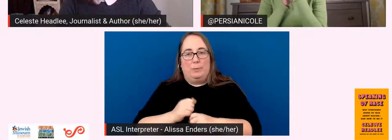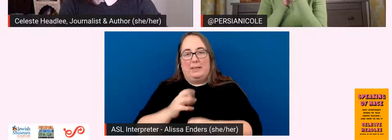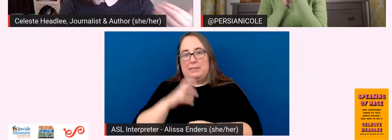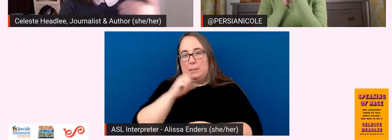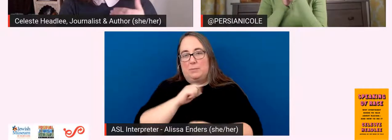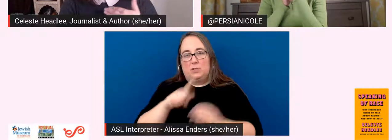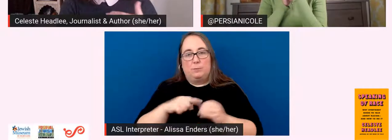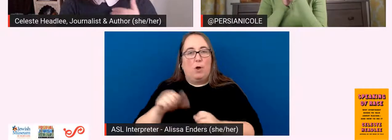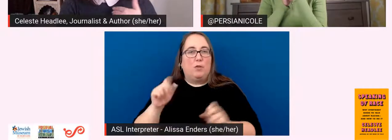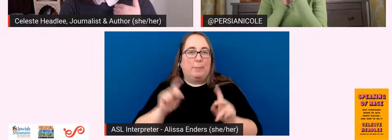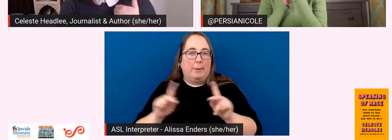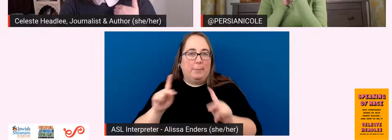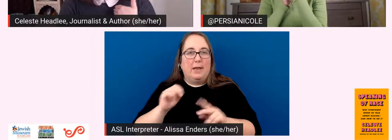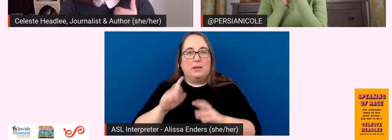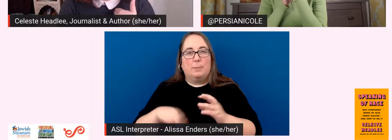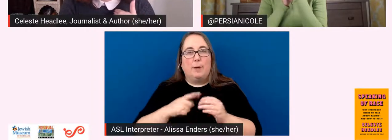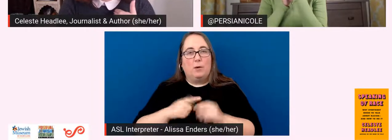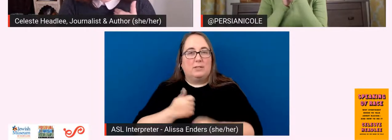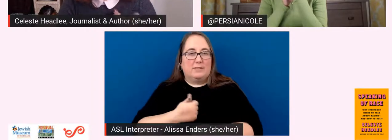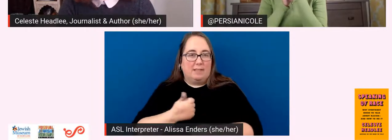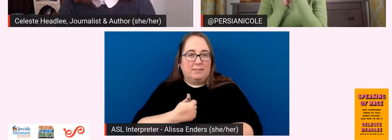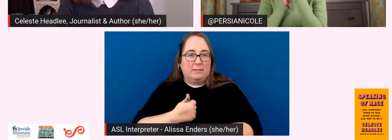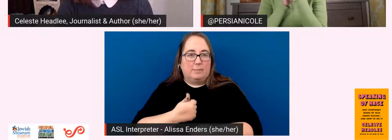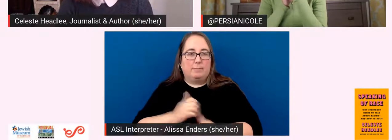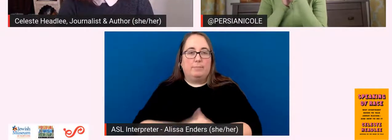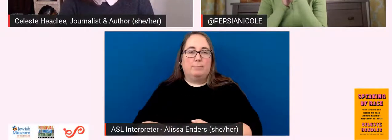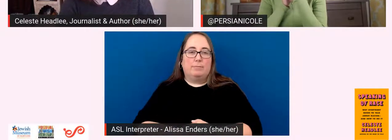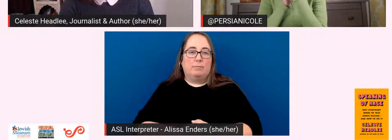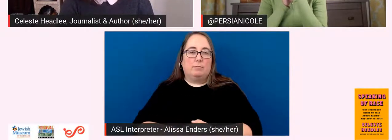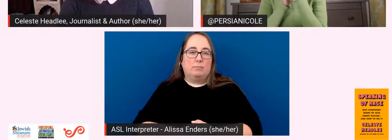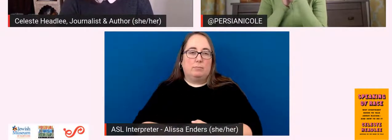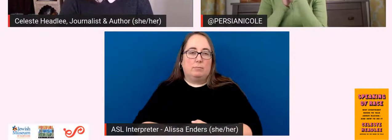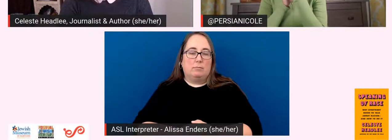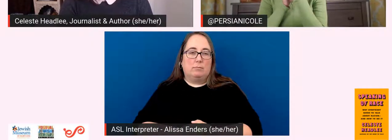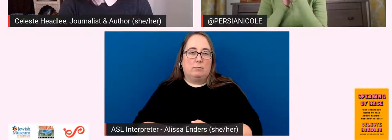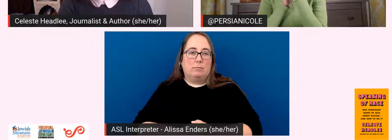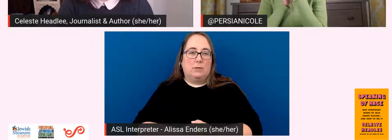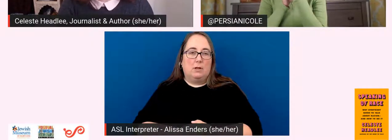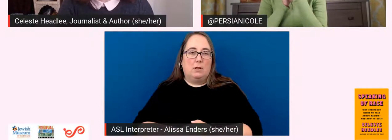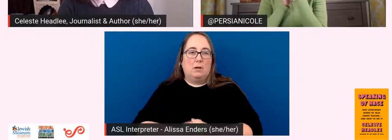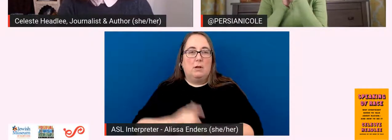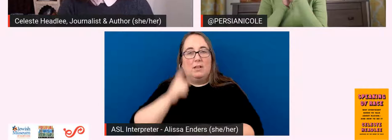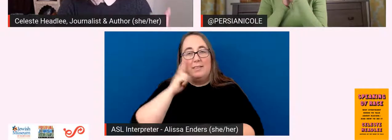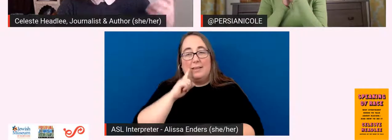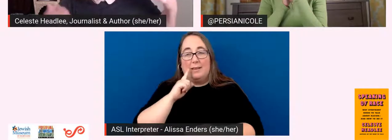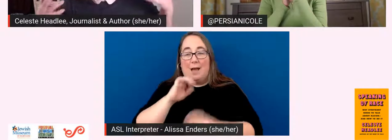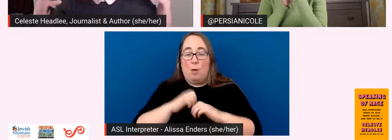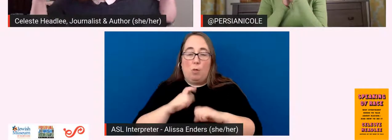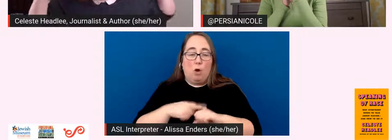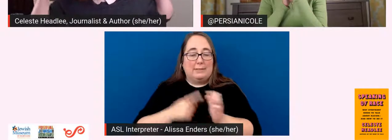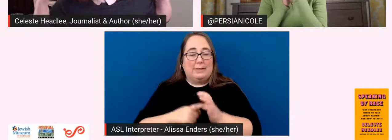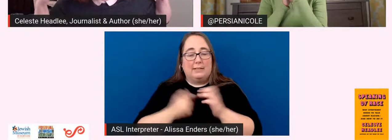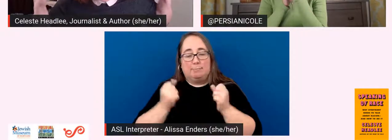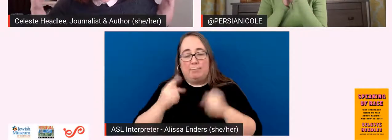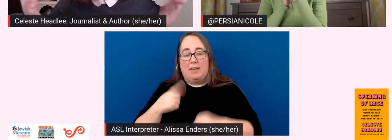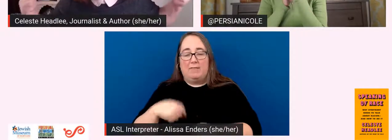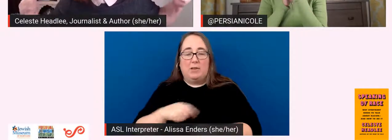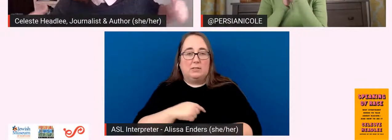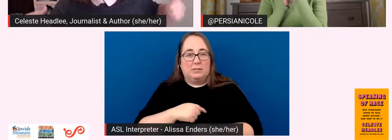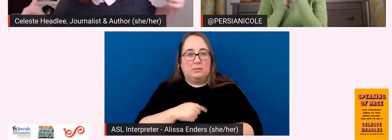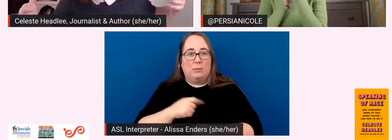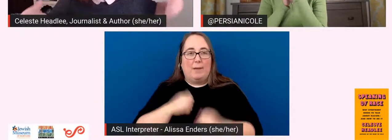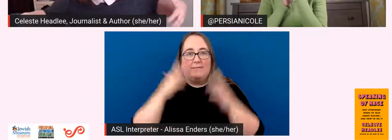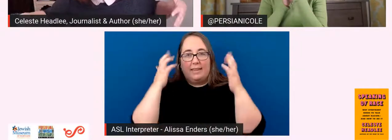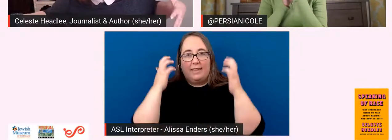about other people and about ourselves. Mm-hmm. I mean, think about how long it takes so many of us who have kinky